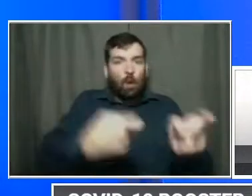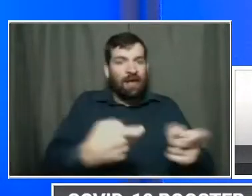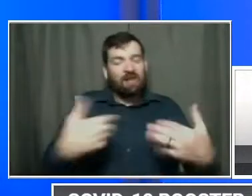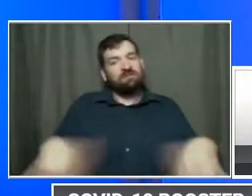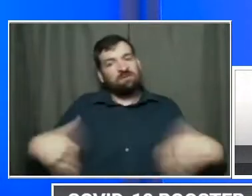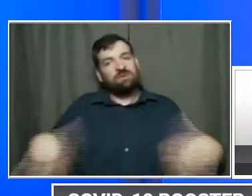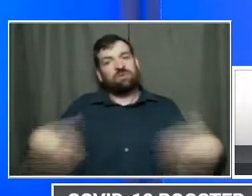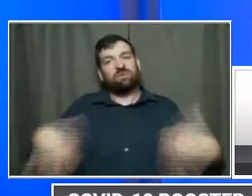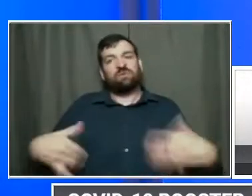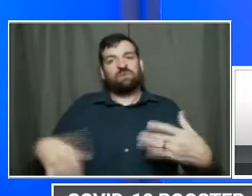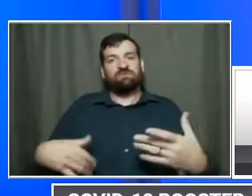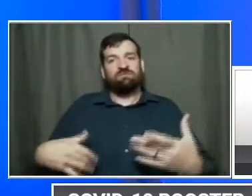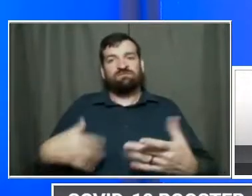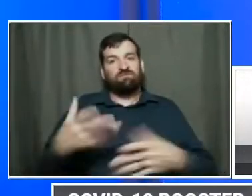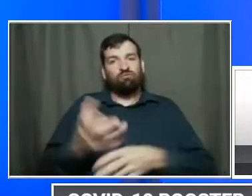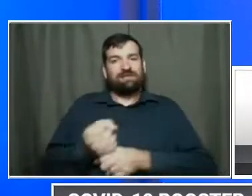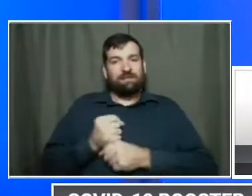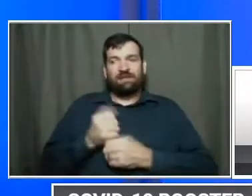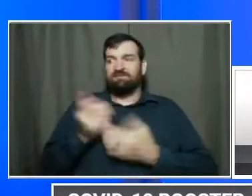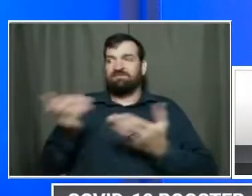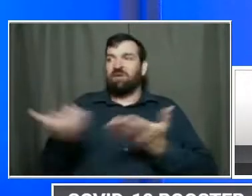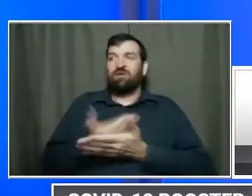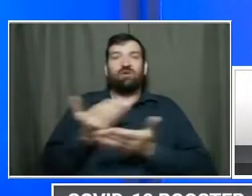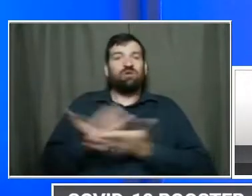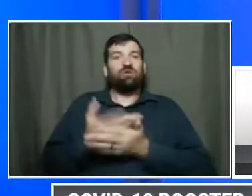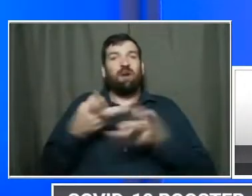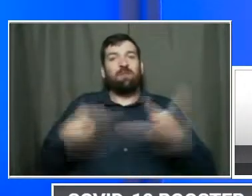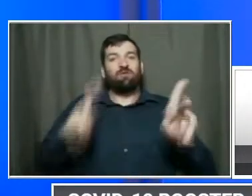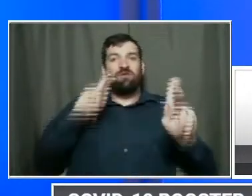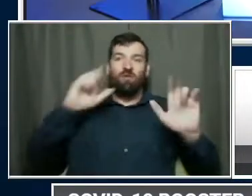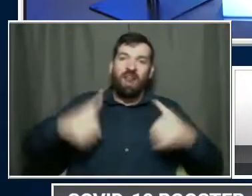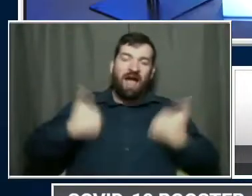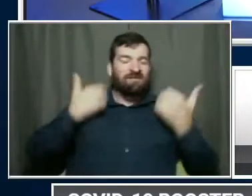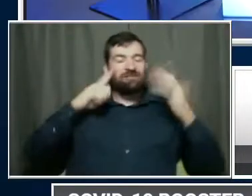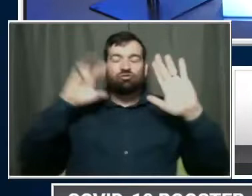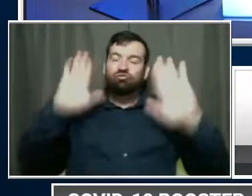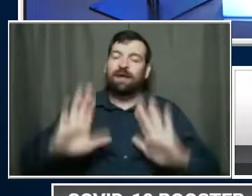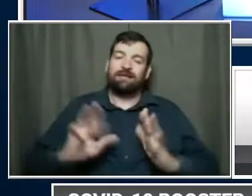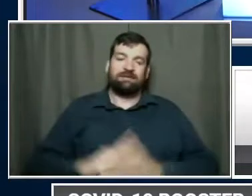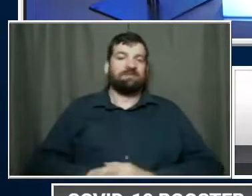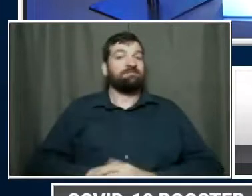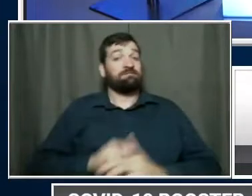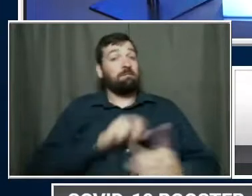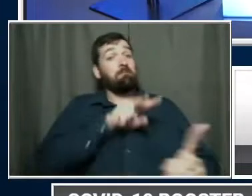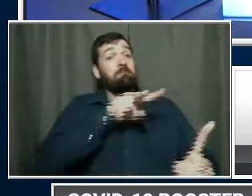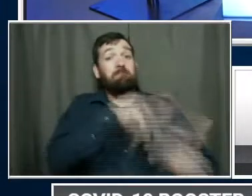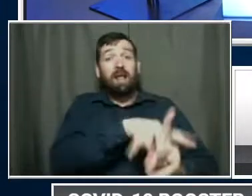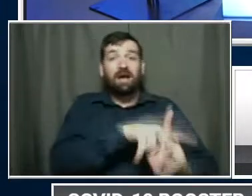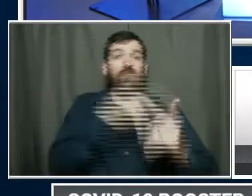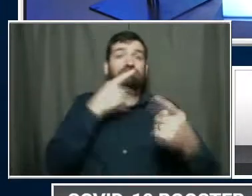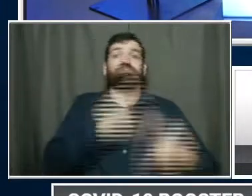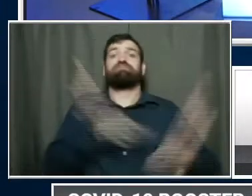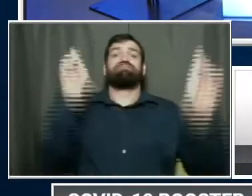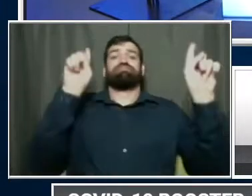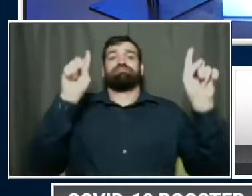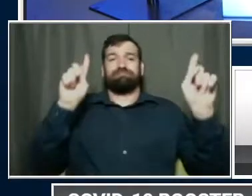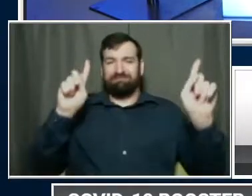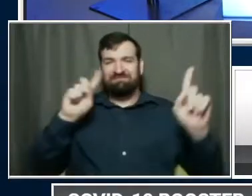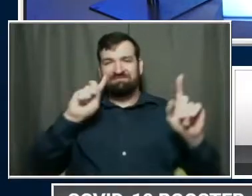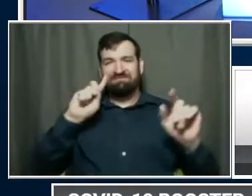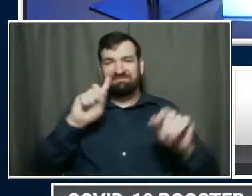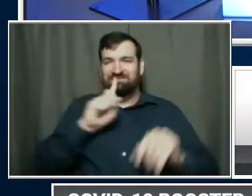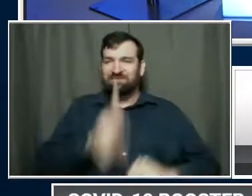recipient gets kind of a new lease on life. It's great. Yeah, you plug it in and it's a success. I would imagine that never getting